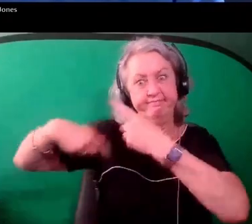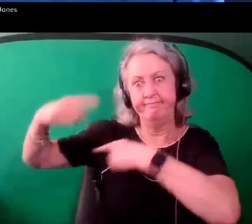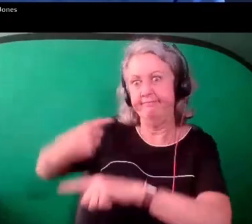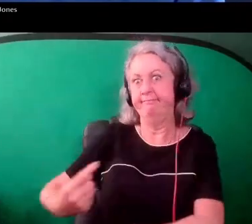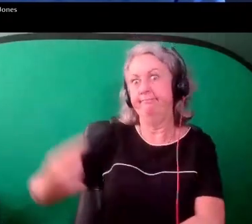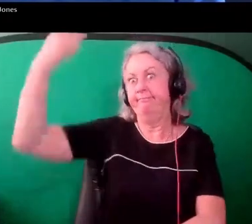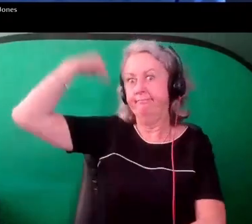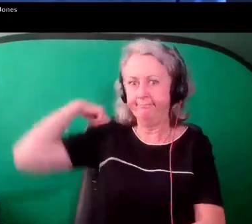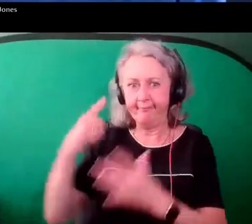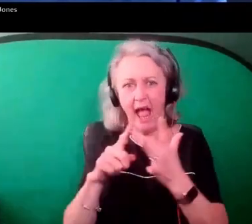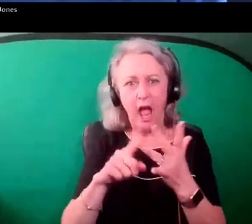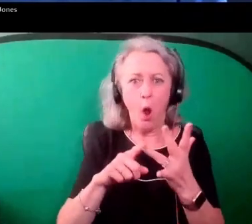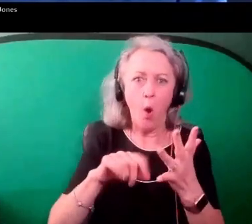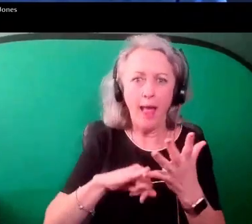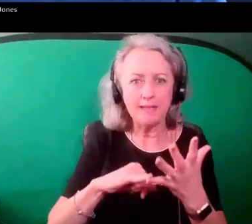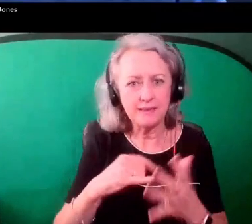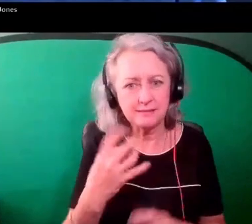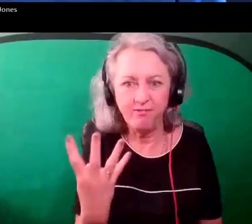way.